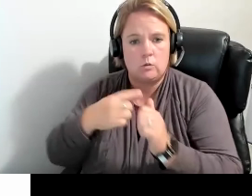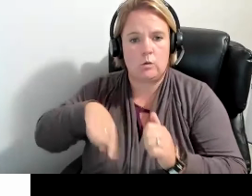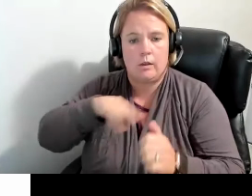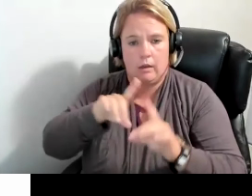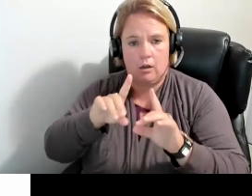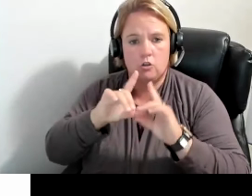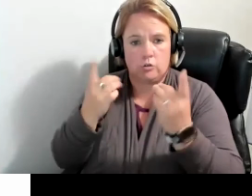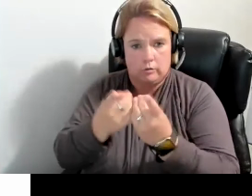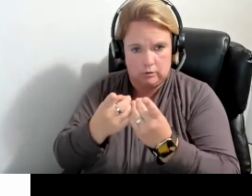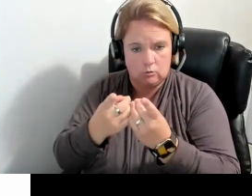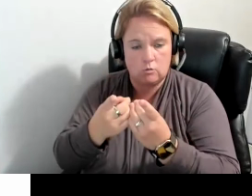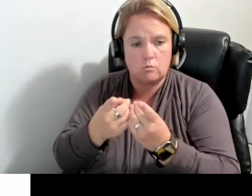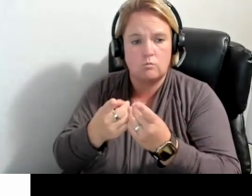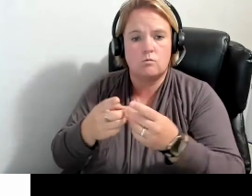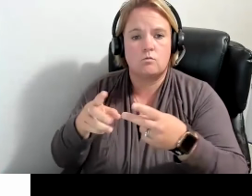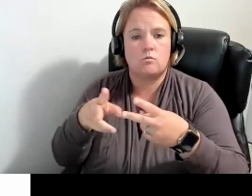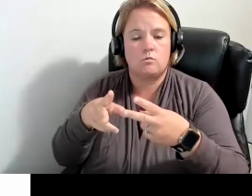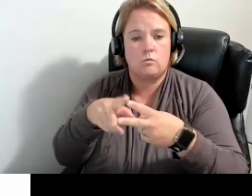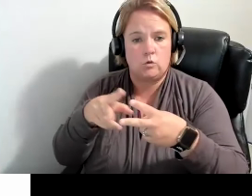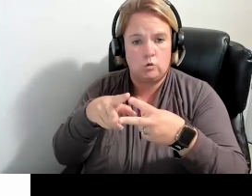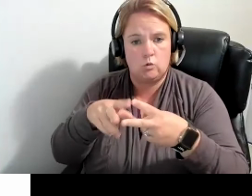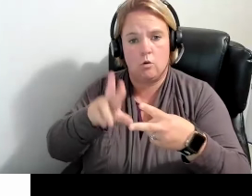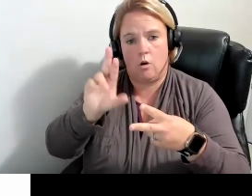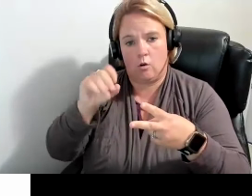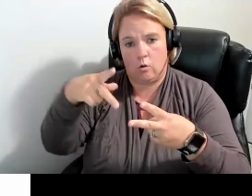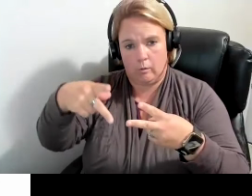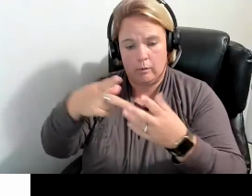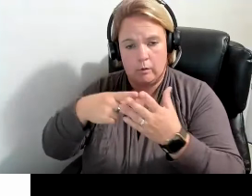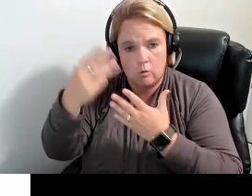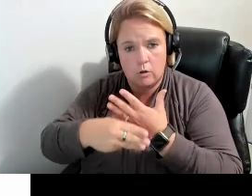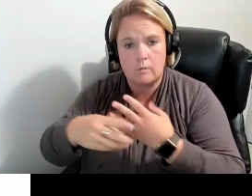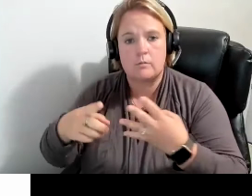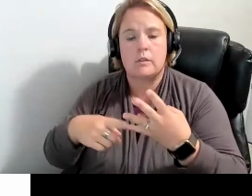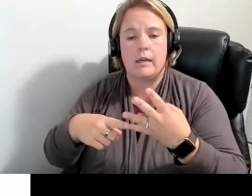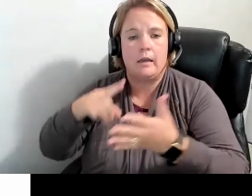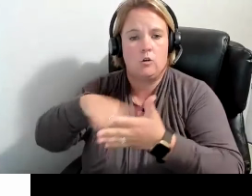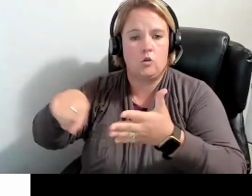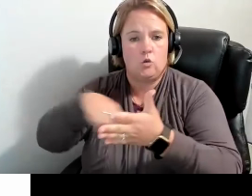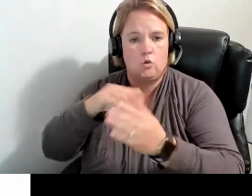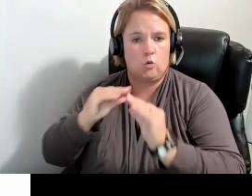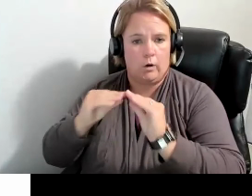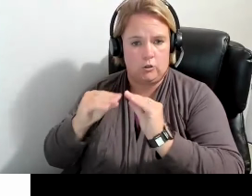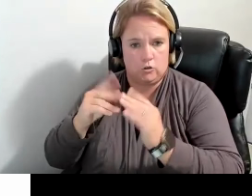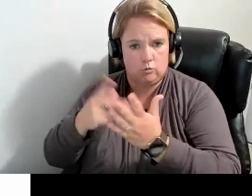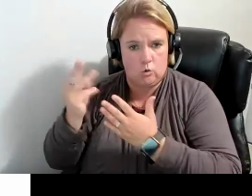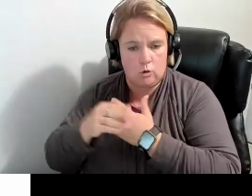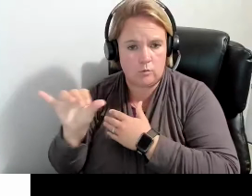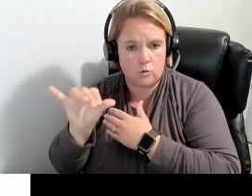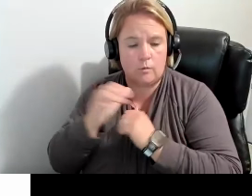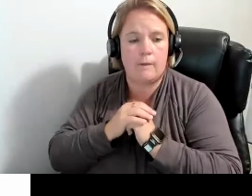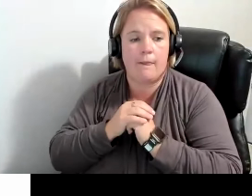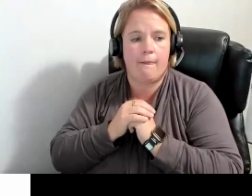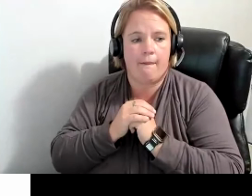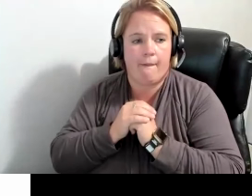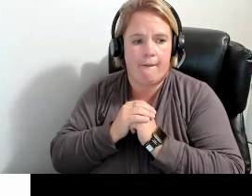We have 2 ROP programs and a corrections program. So all of us